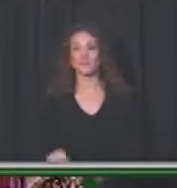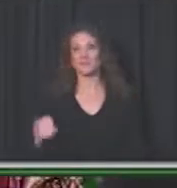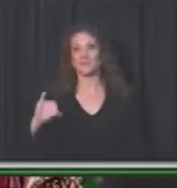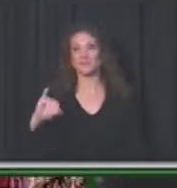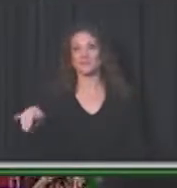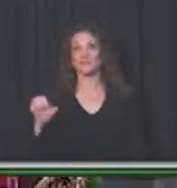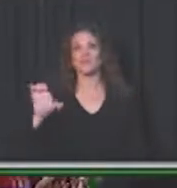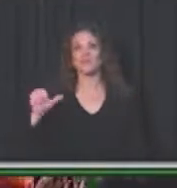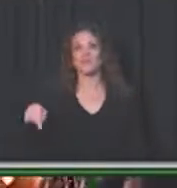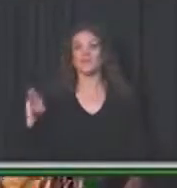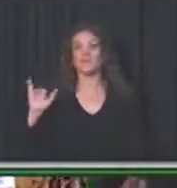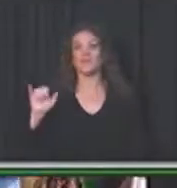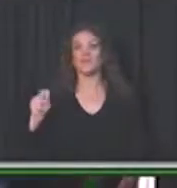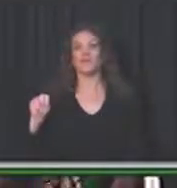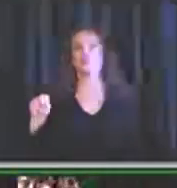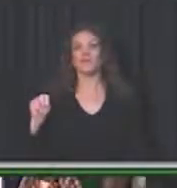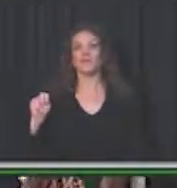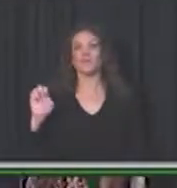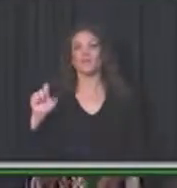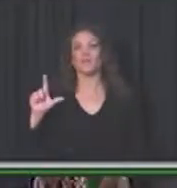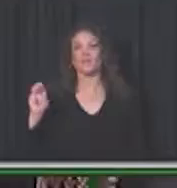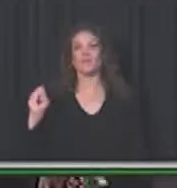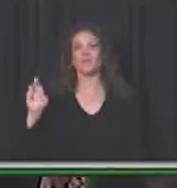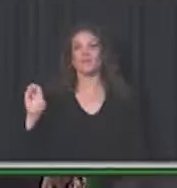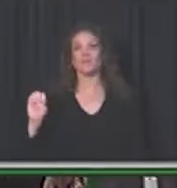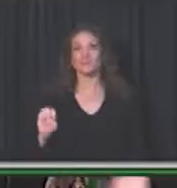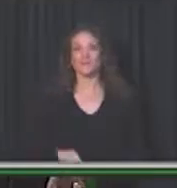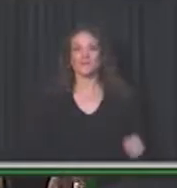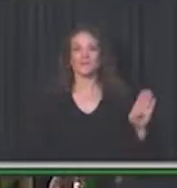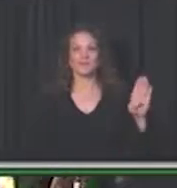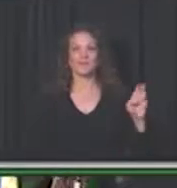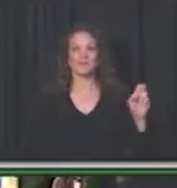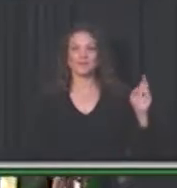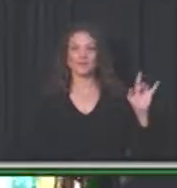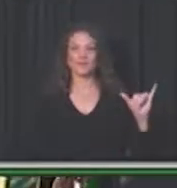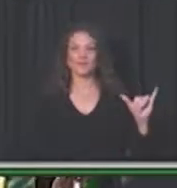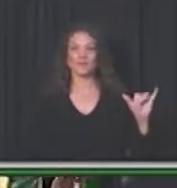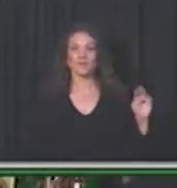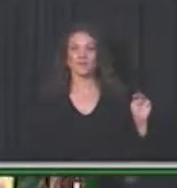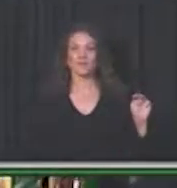Jacqueline Renee Elmore. Beverly Buchanan.